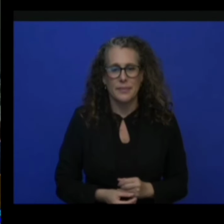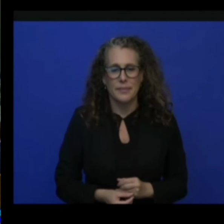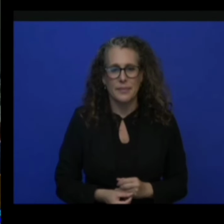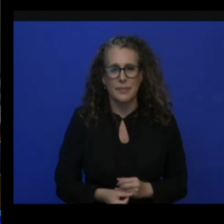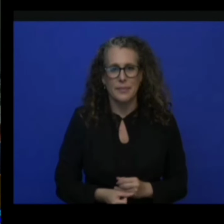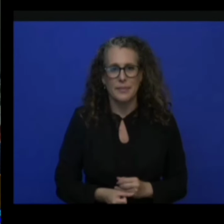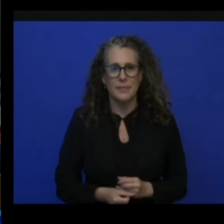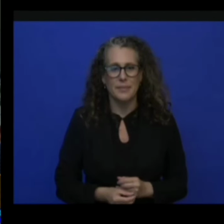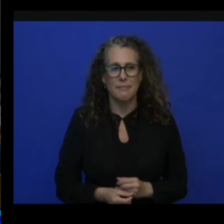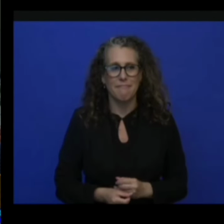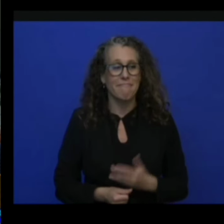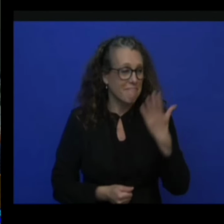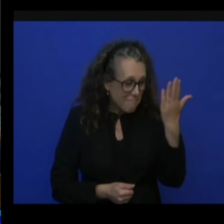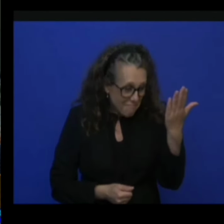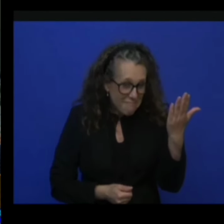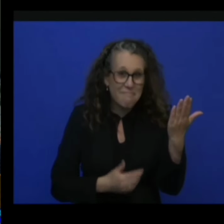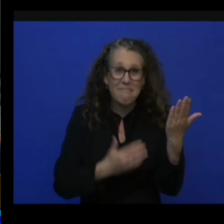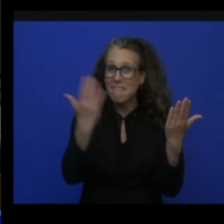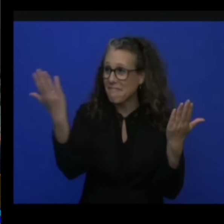Excellency co-chairs,